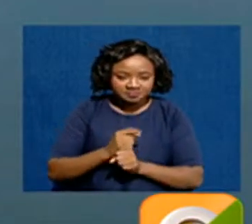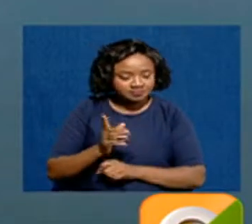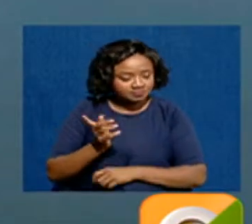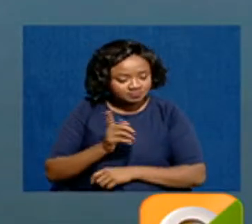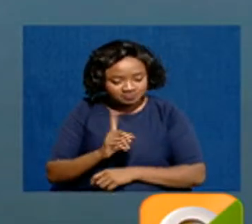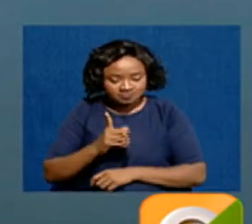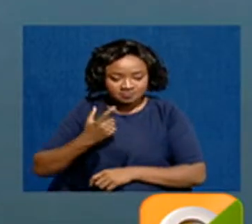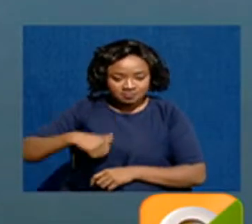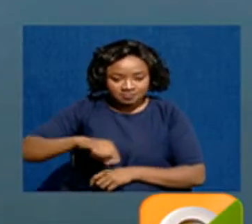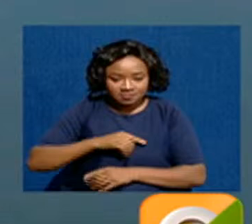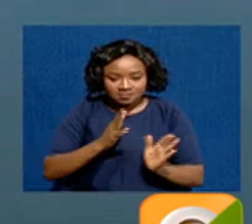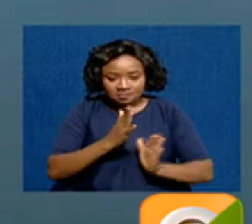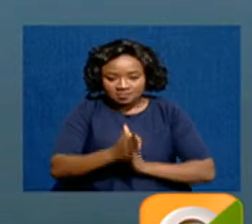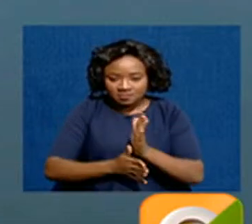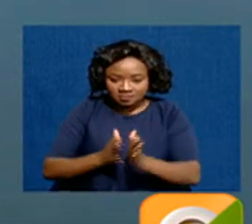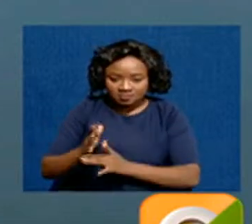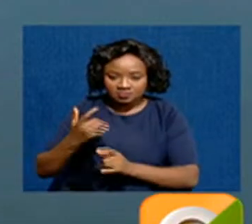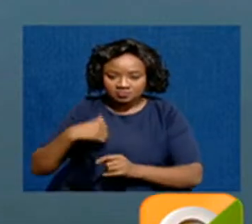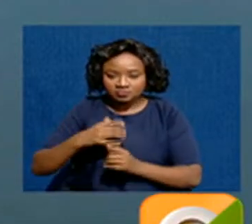and we will